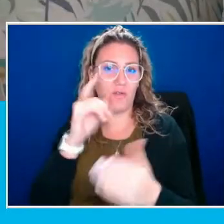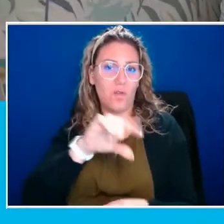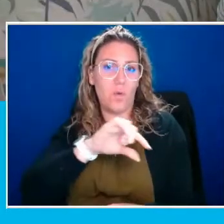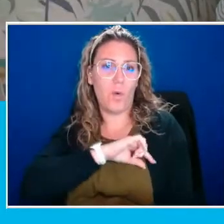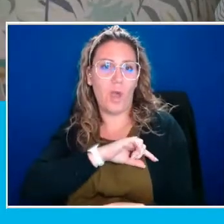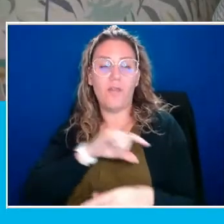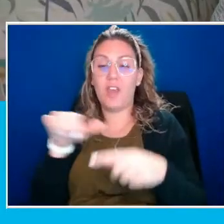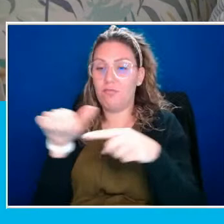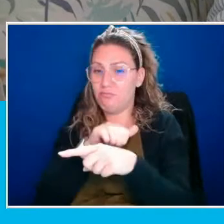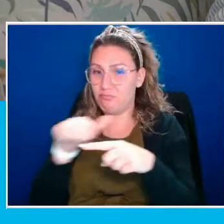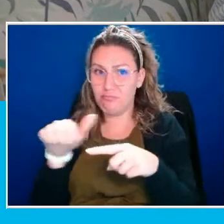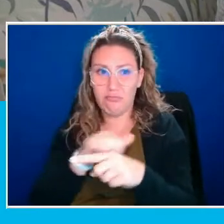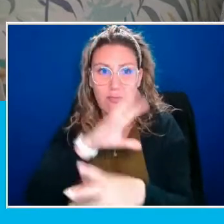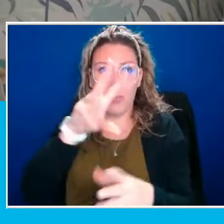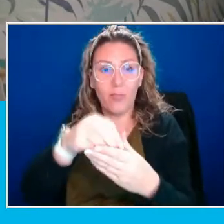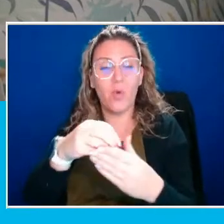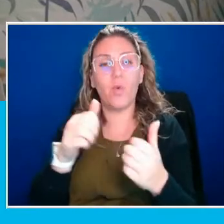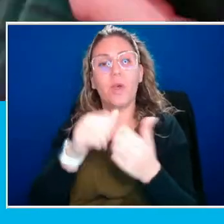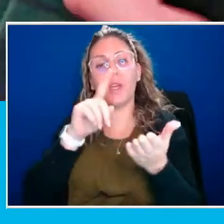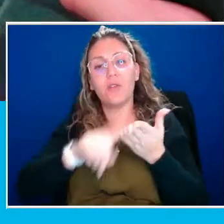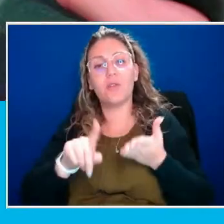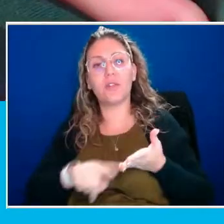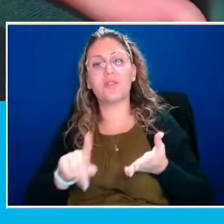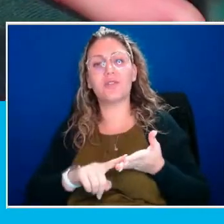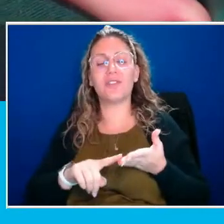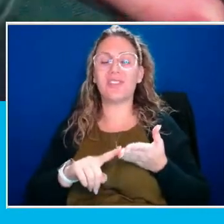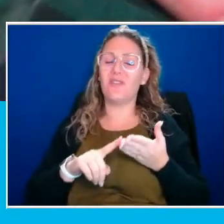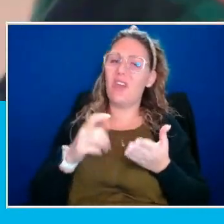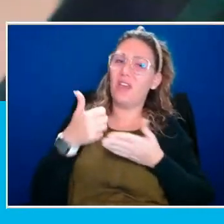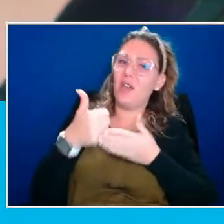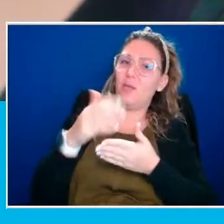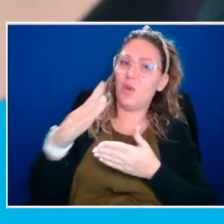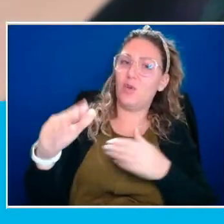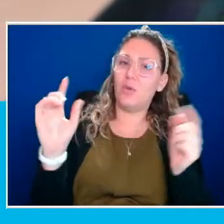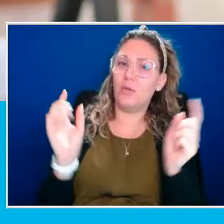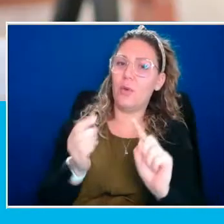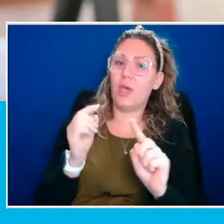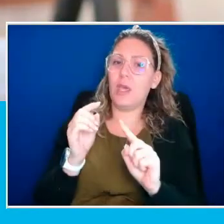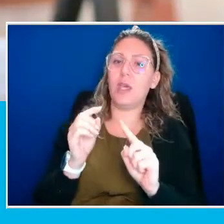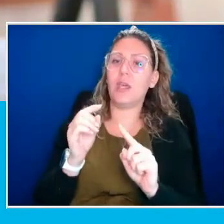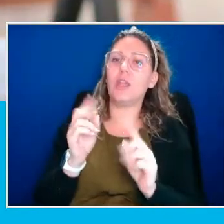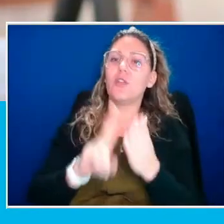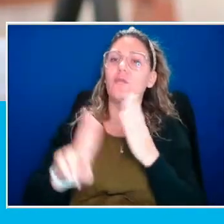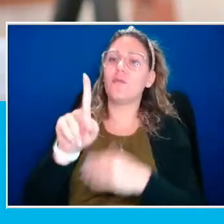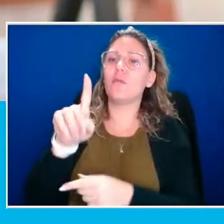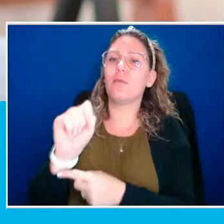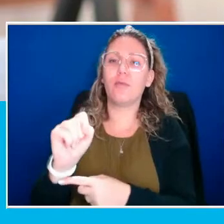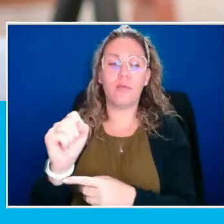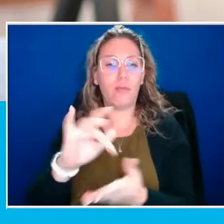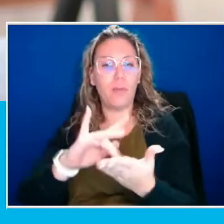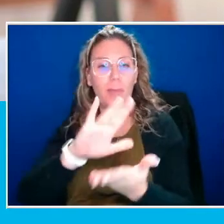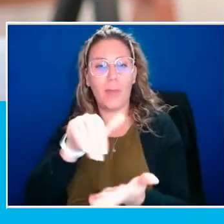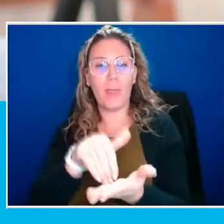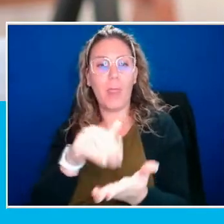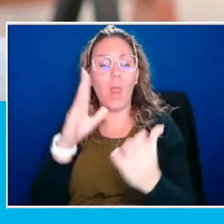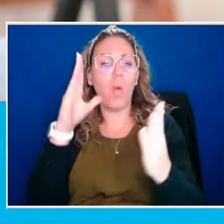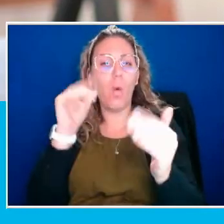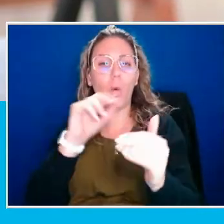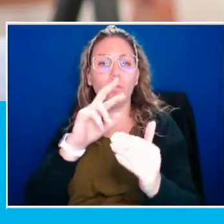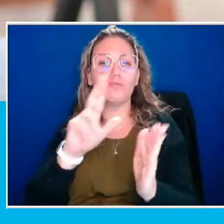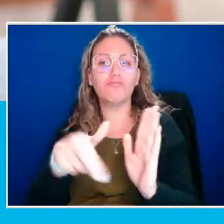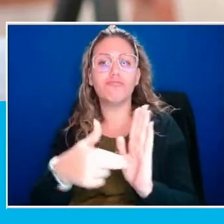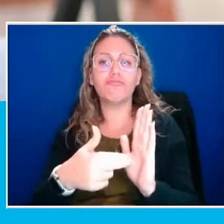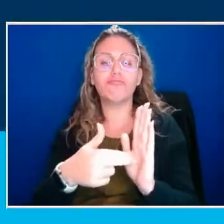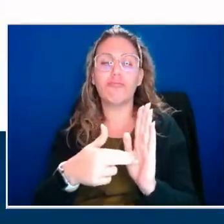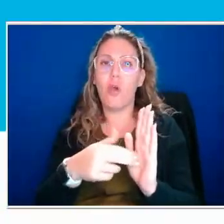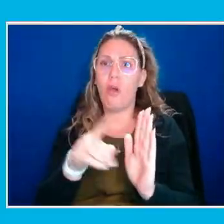participant in research aimed at easing your pain. The University of Kansas Medical Center hopes to enroll hundreds of patients. We'll show you